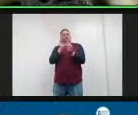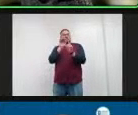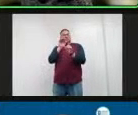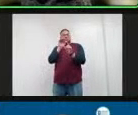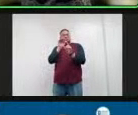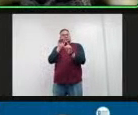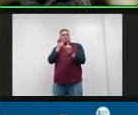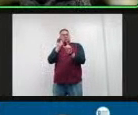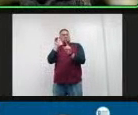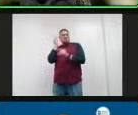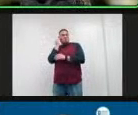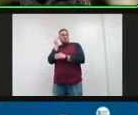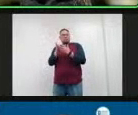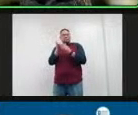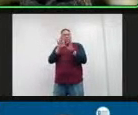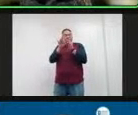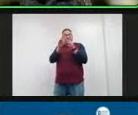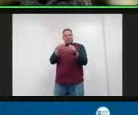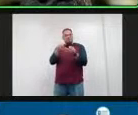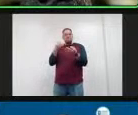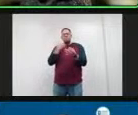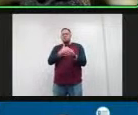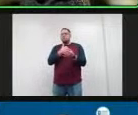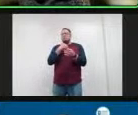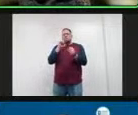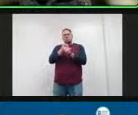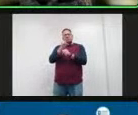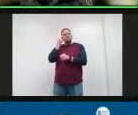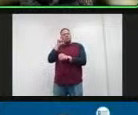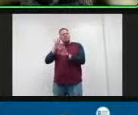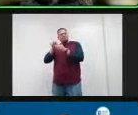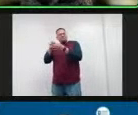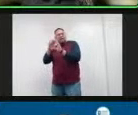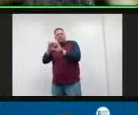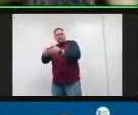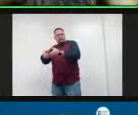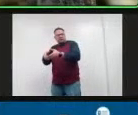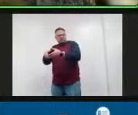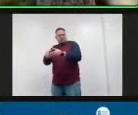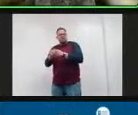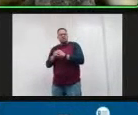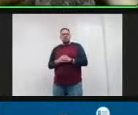are families that we are working for.